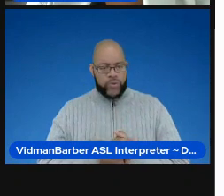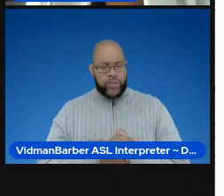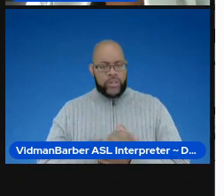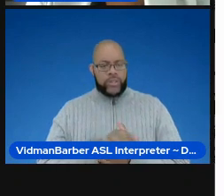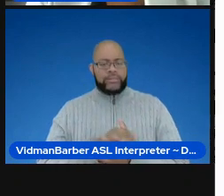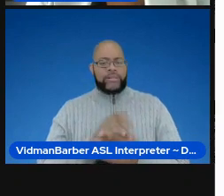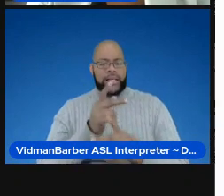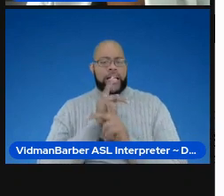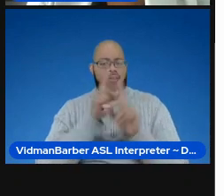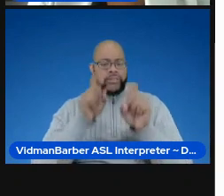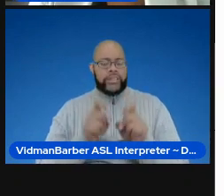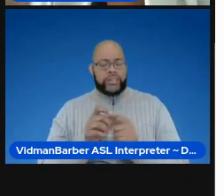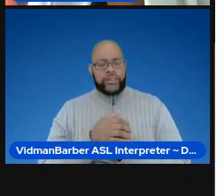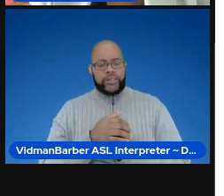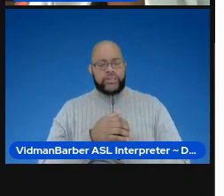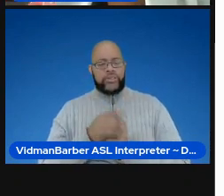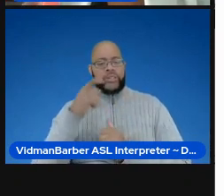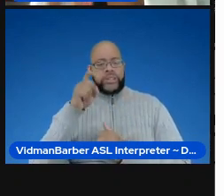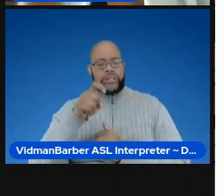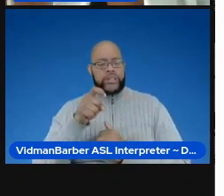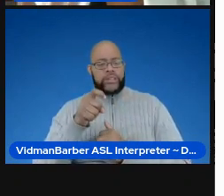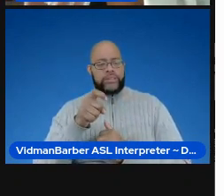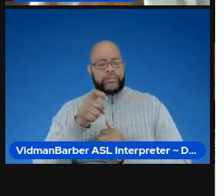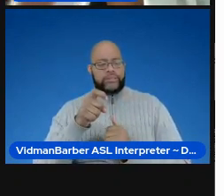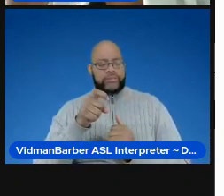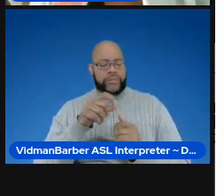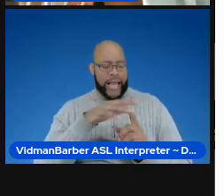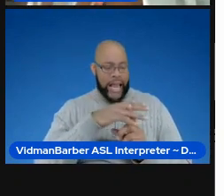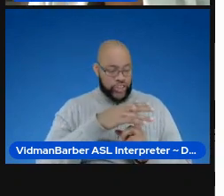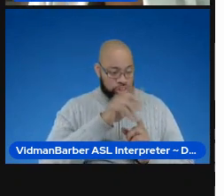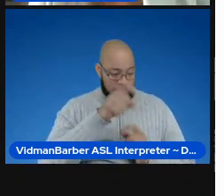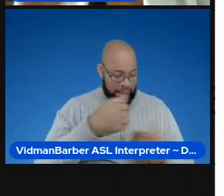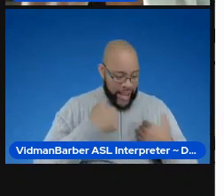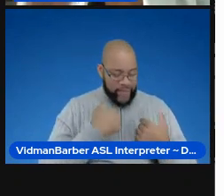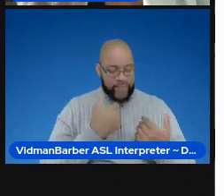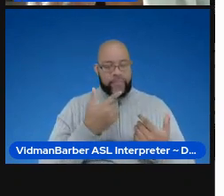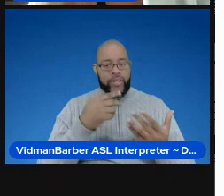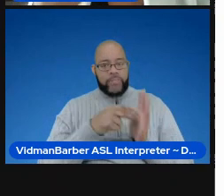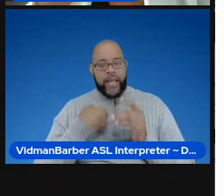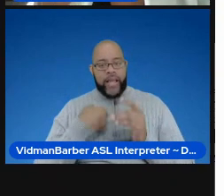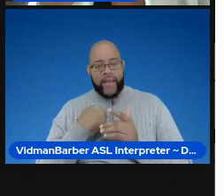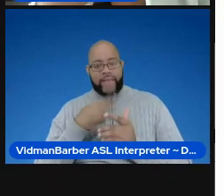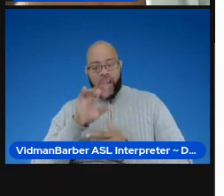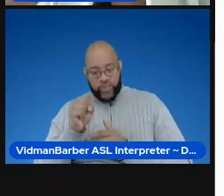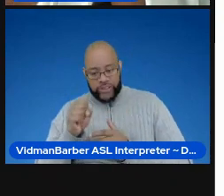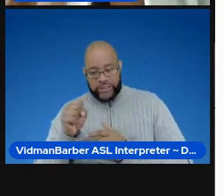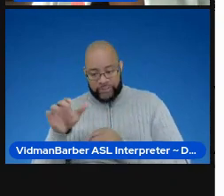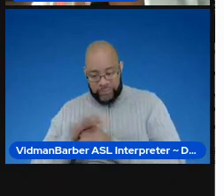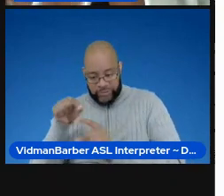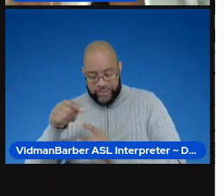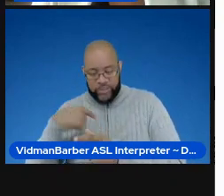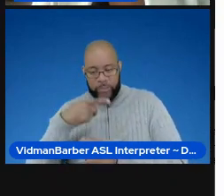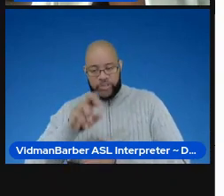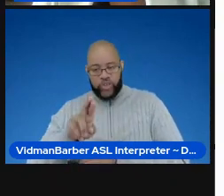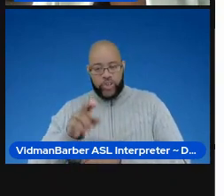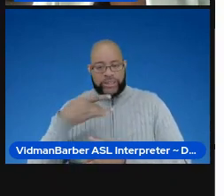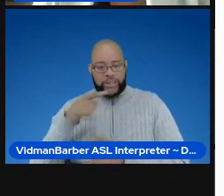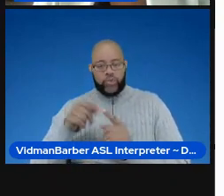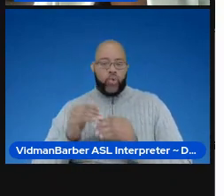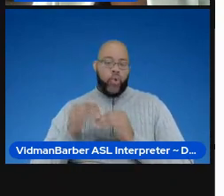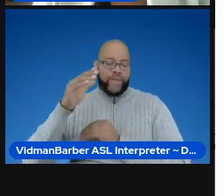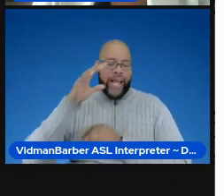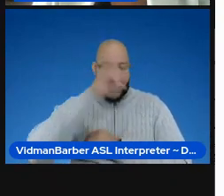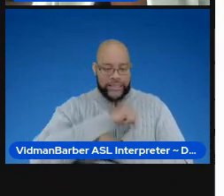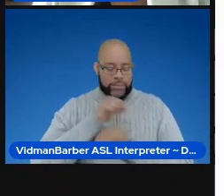care tests, because you need intact antigen, meaning that you have intact virus. So the PCRs tend to overestimate